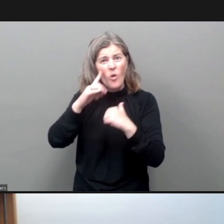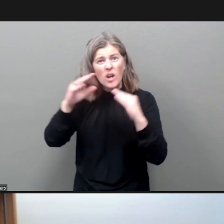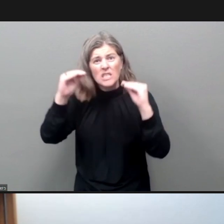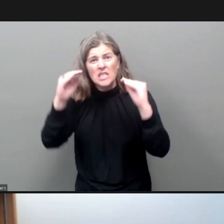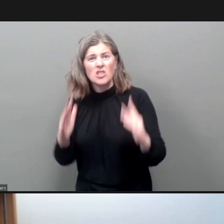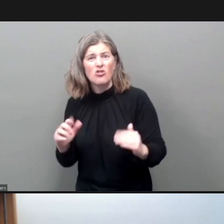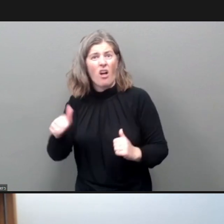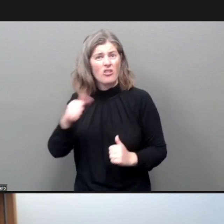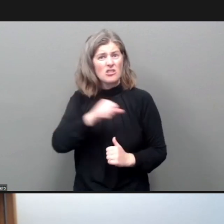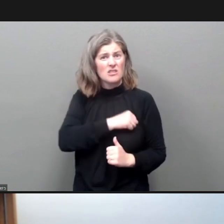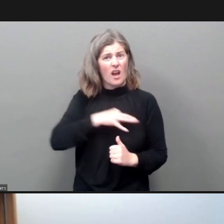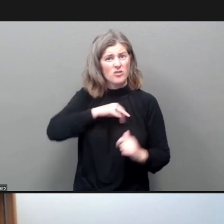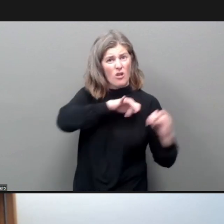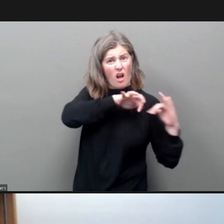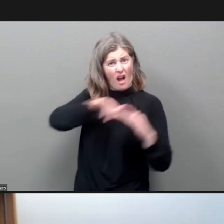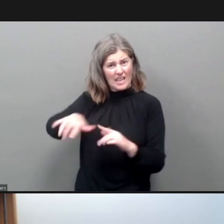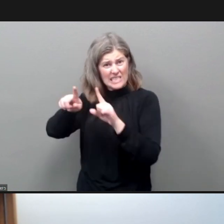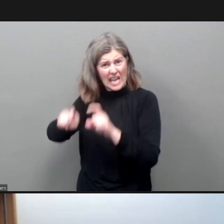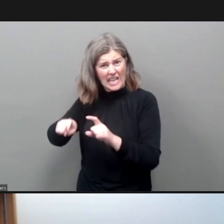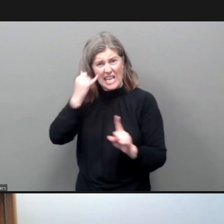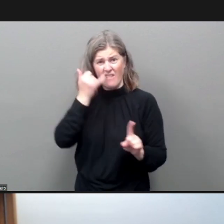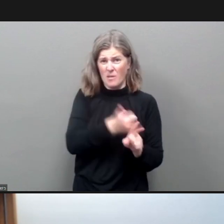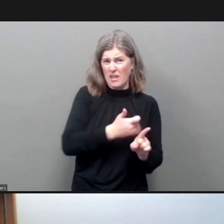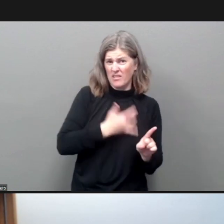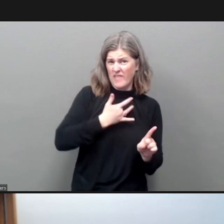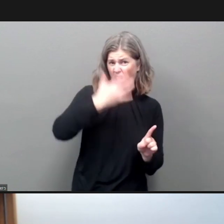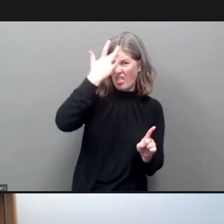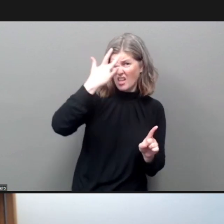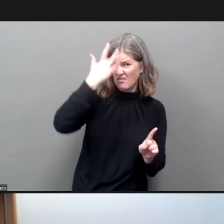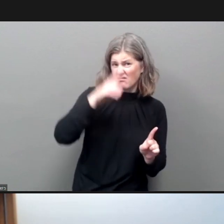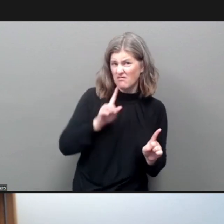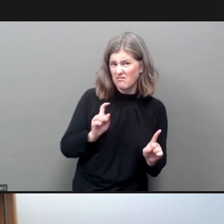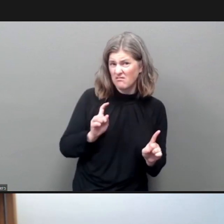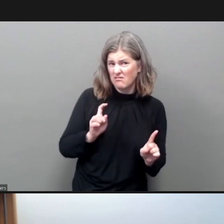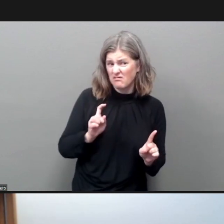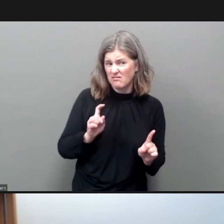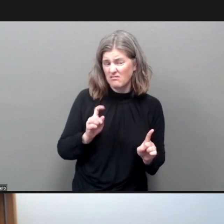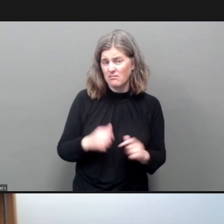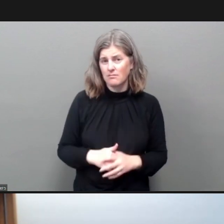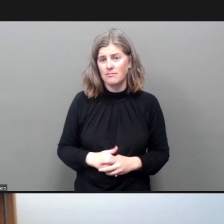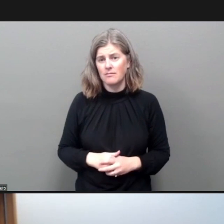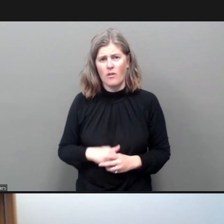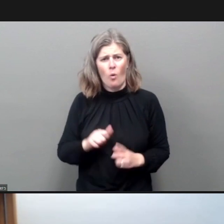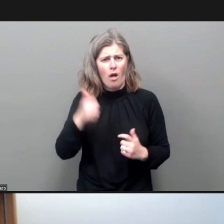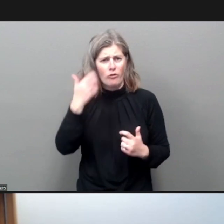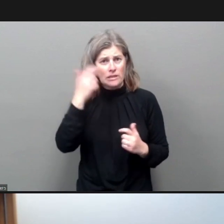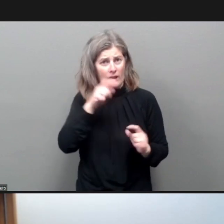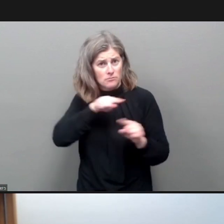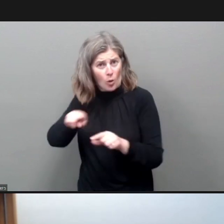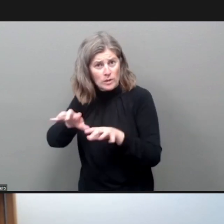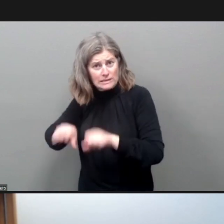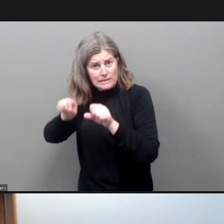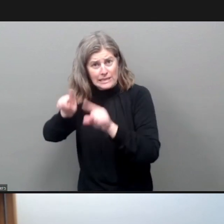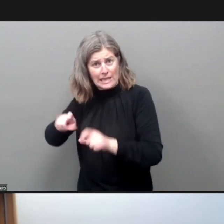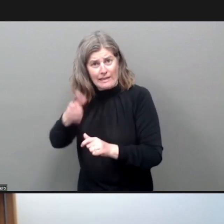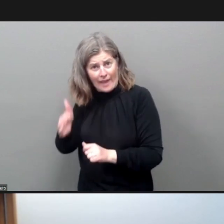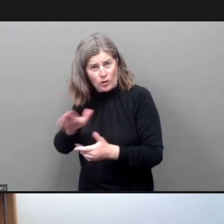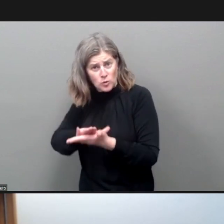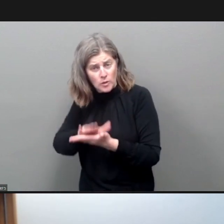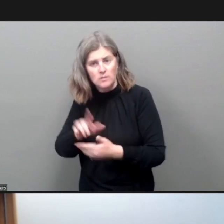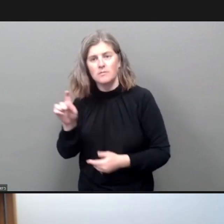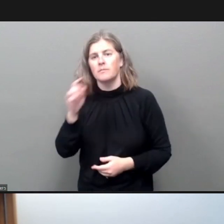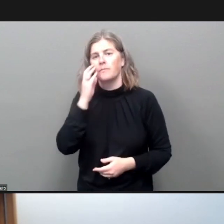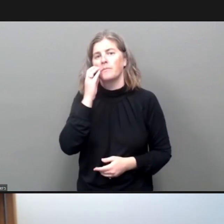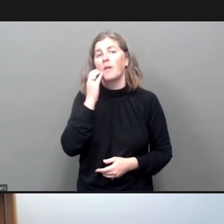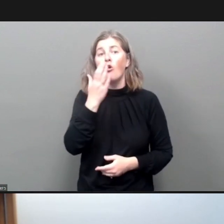go get tested if they are feeling ill or other reasons? Well, that's a